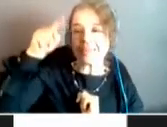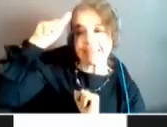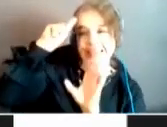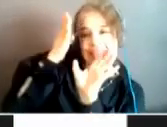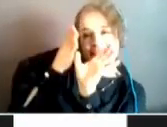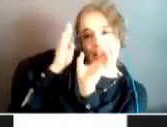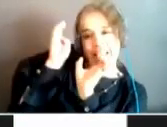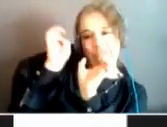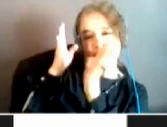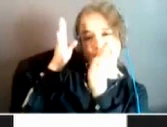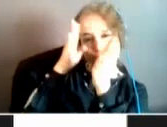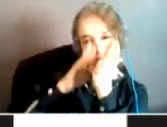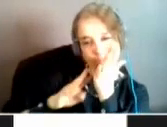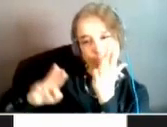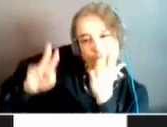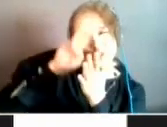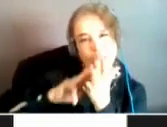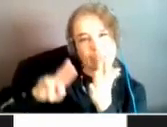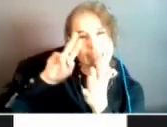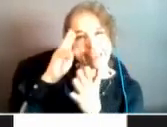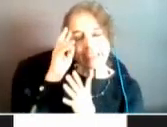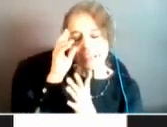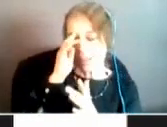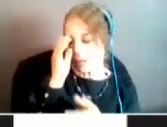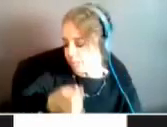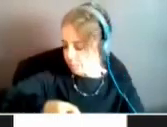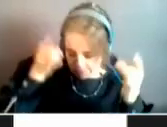eval, and it's been ridiculously